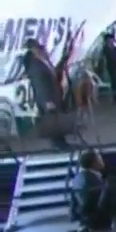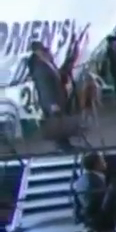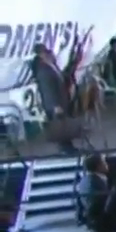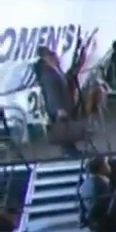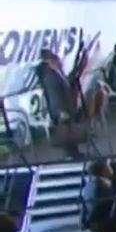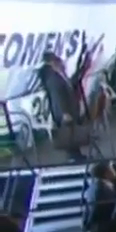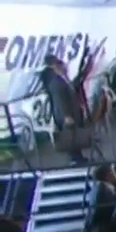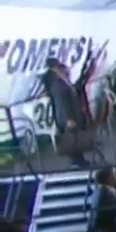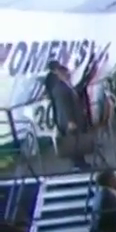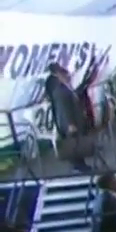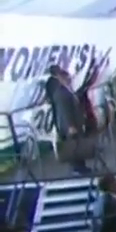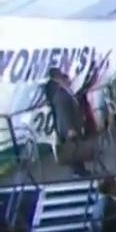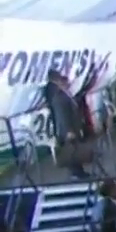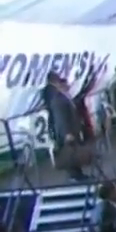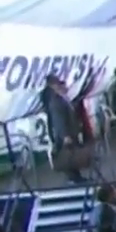malibongwe,